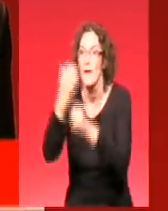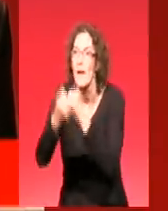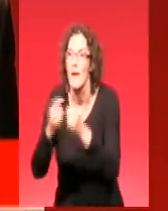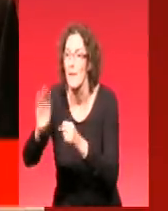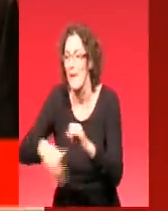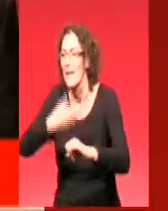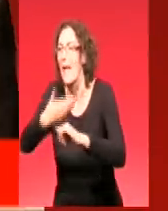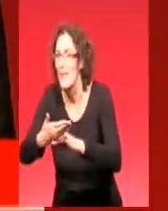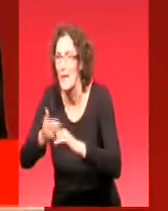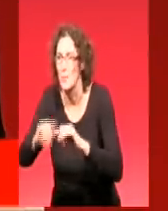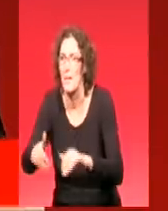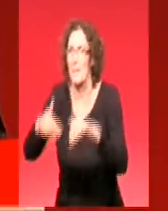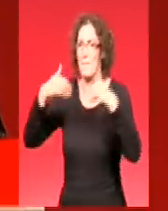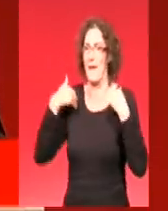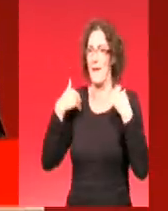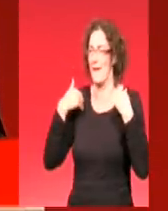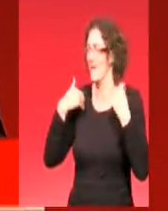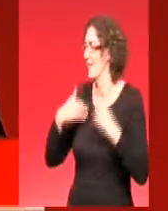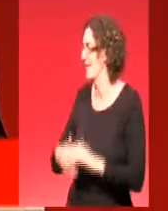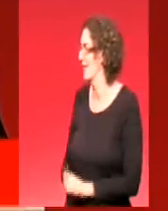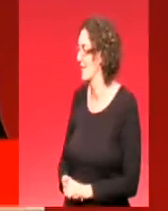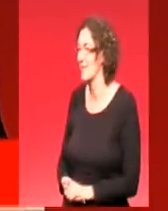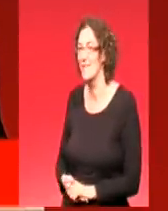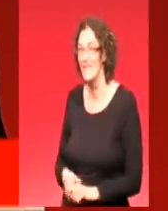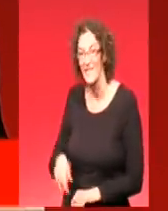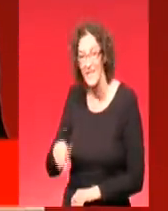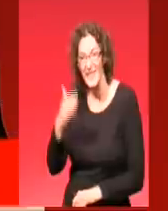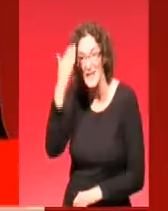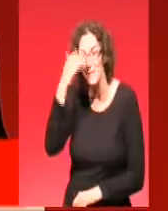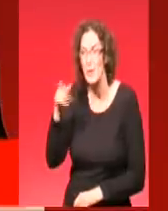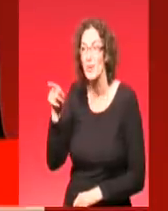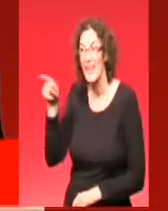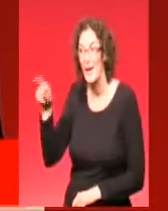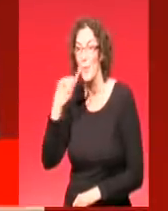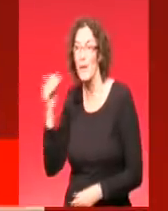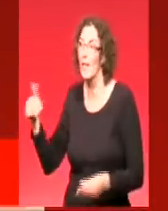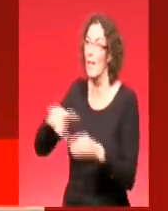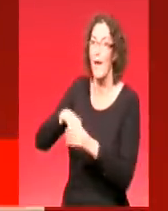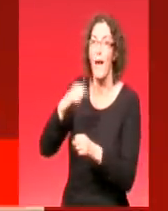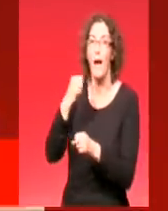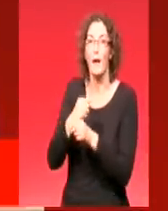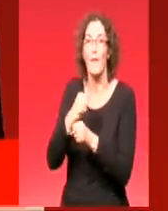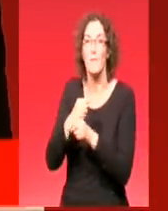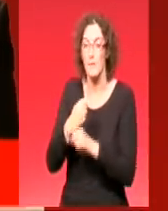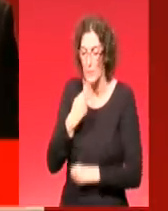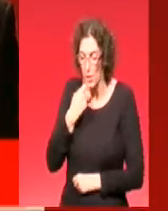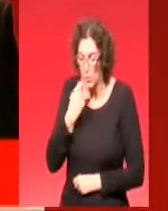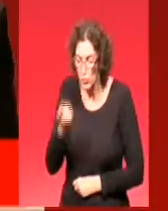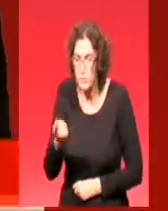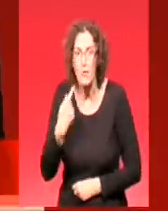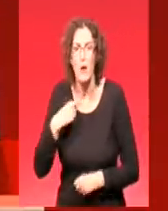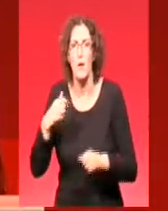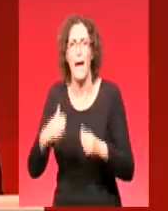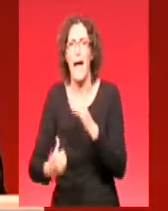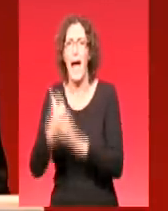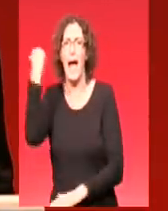hear him talk, you'd think that one day he was in government, the next day out of it. It's real political hokey-cokey.